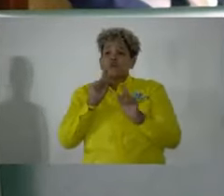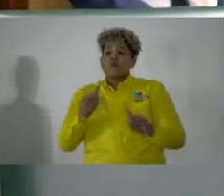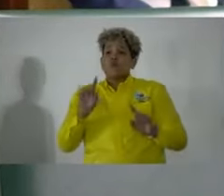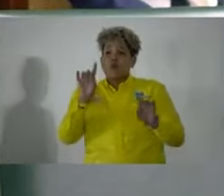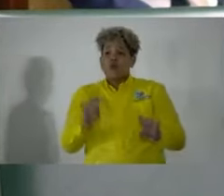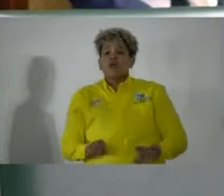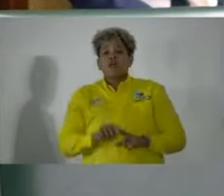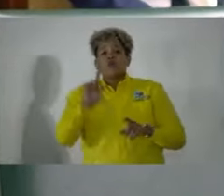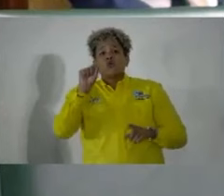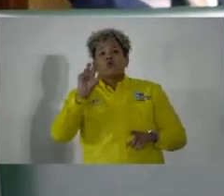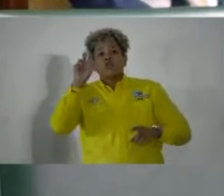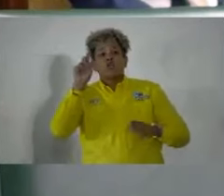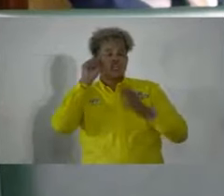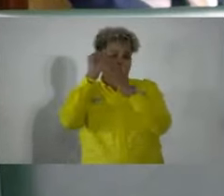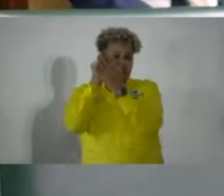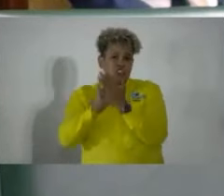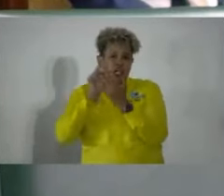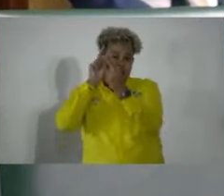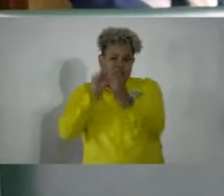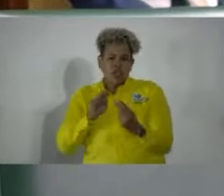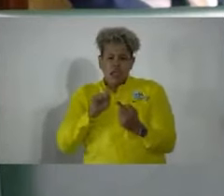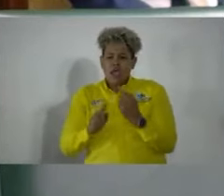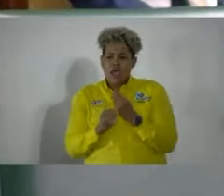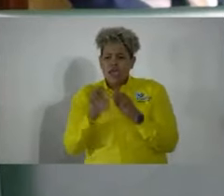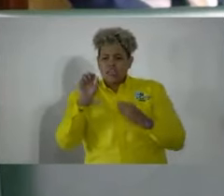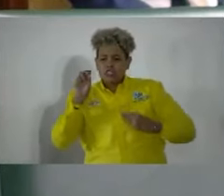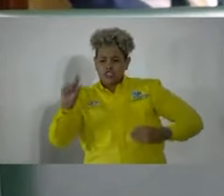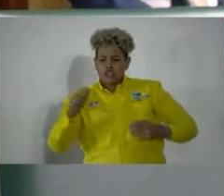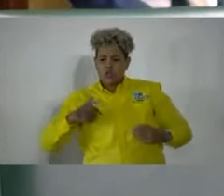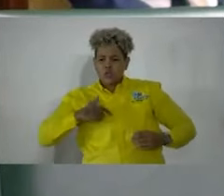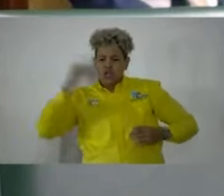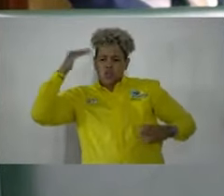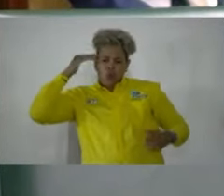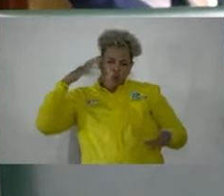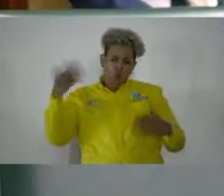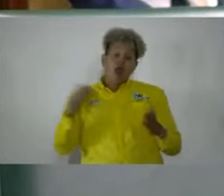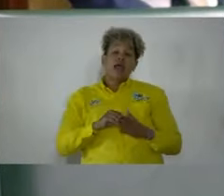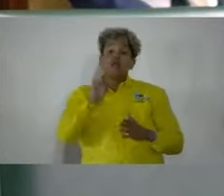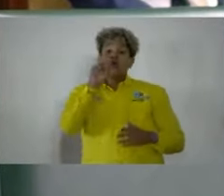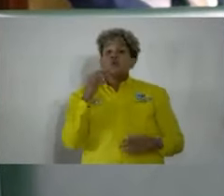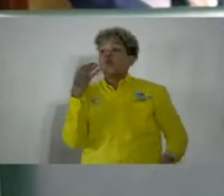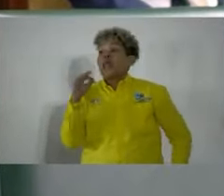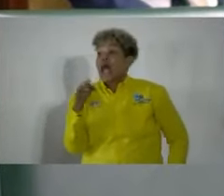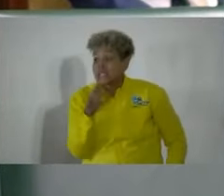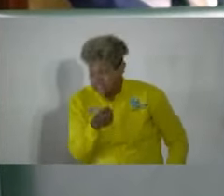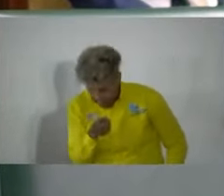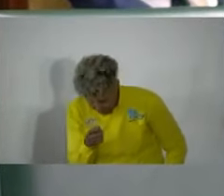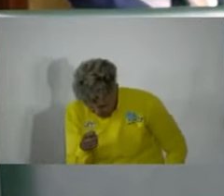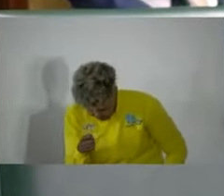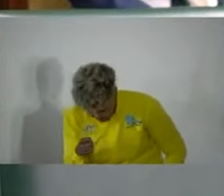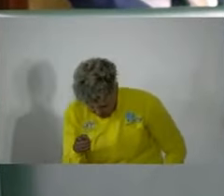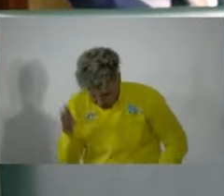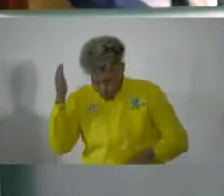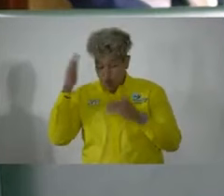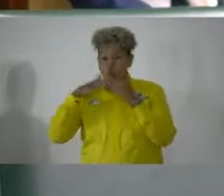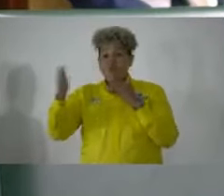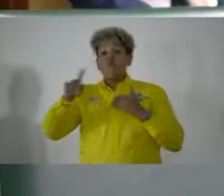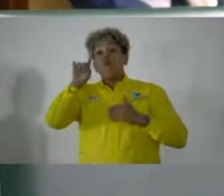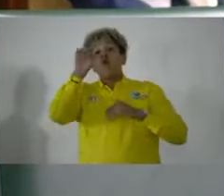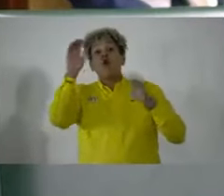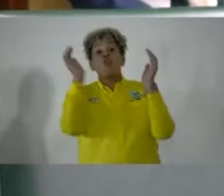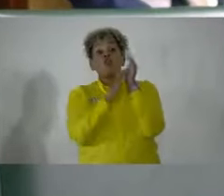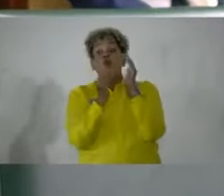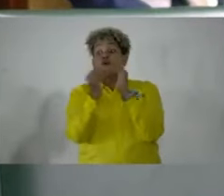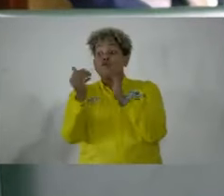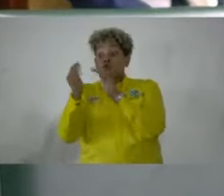of the 2030 Agenda and the SDGs, we know that in 2019, over 100,000